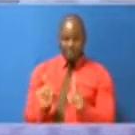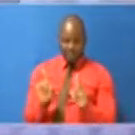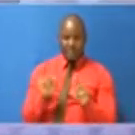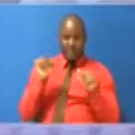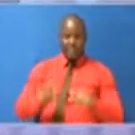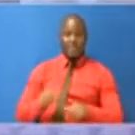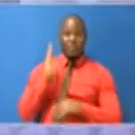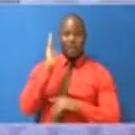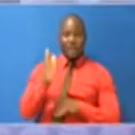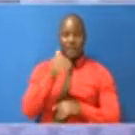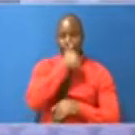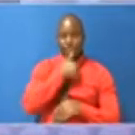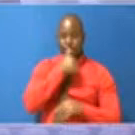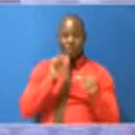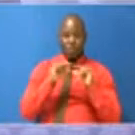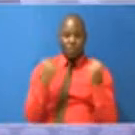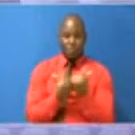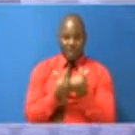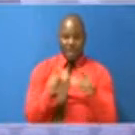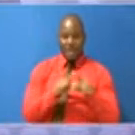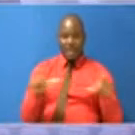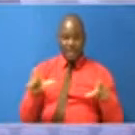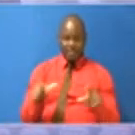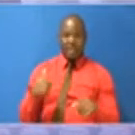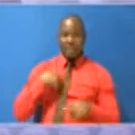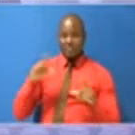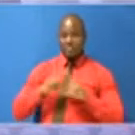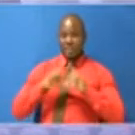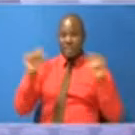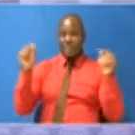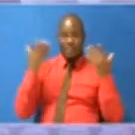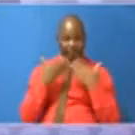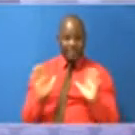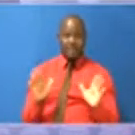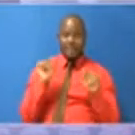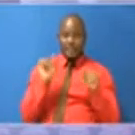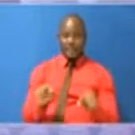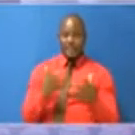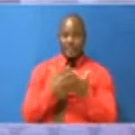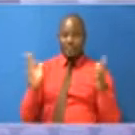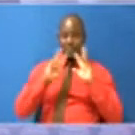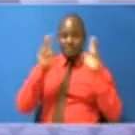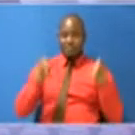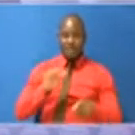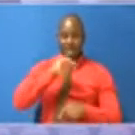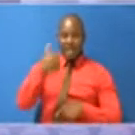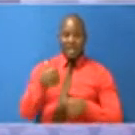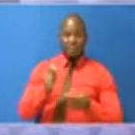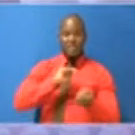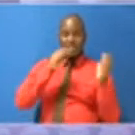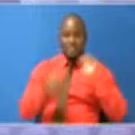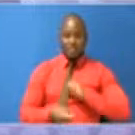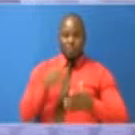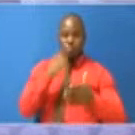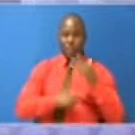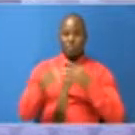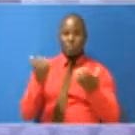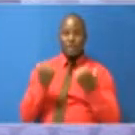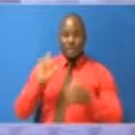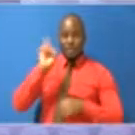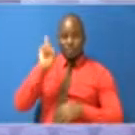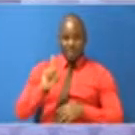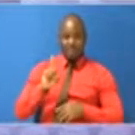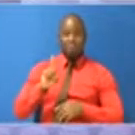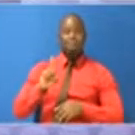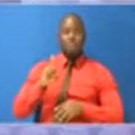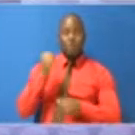that this will be private sector led i have told you this thing called urban renewal which is what they want nairobi